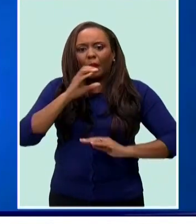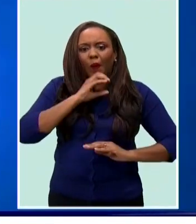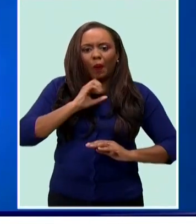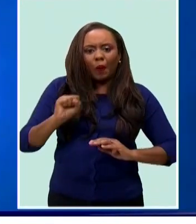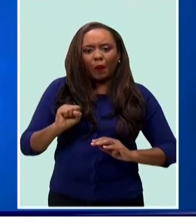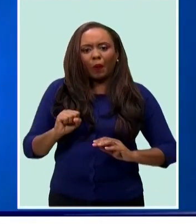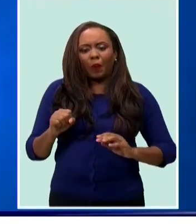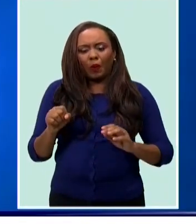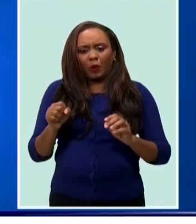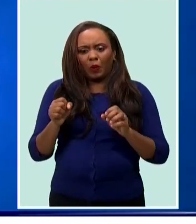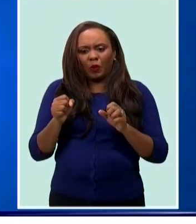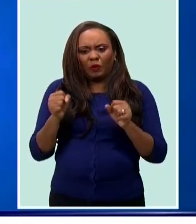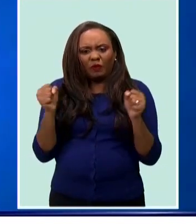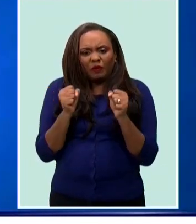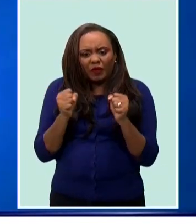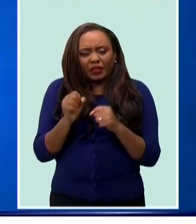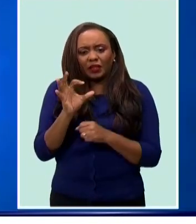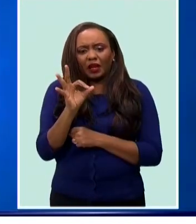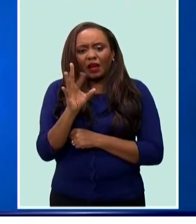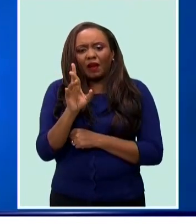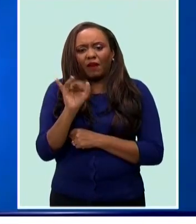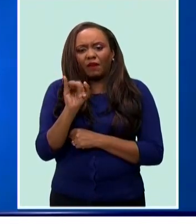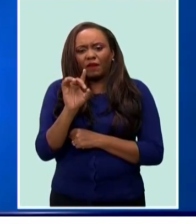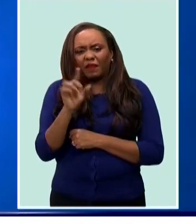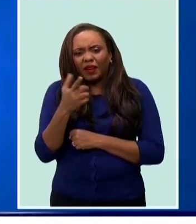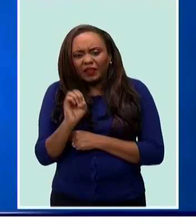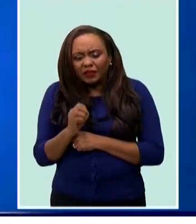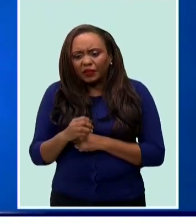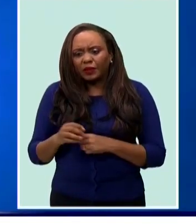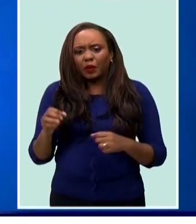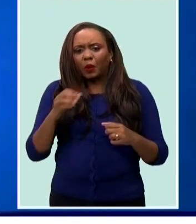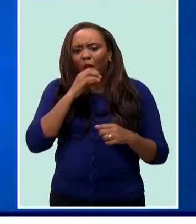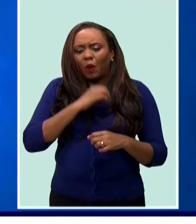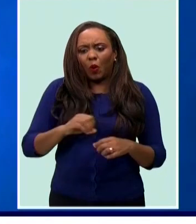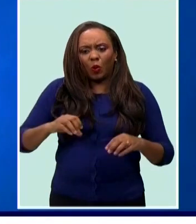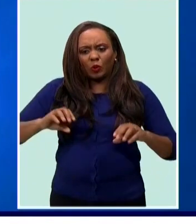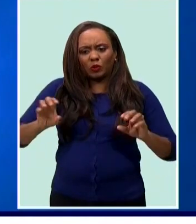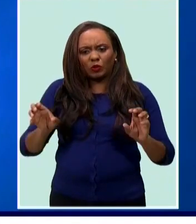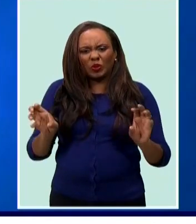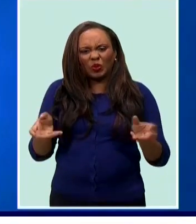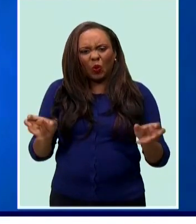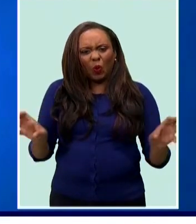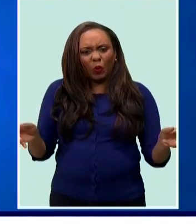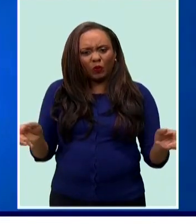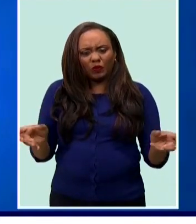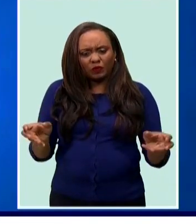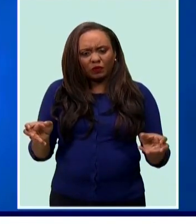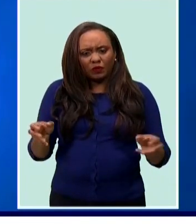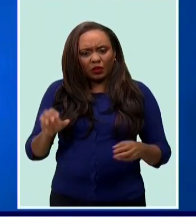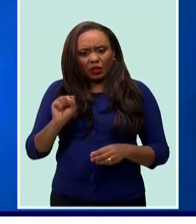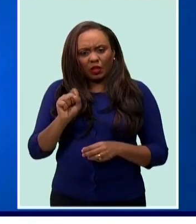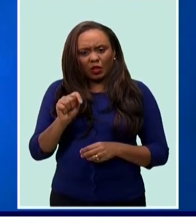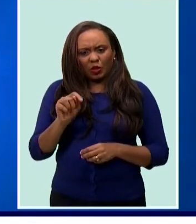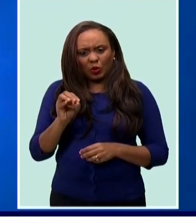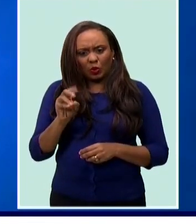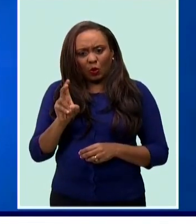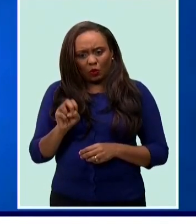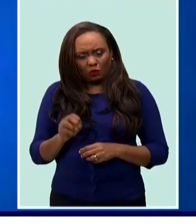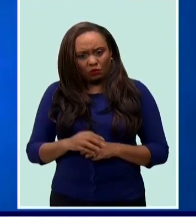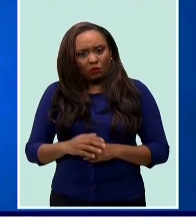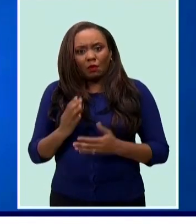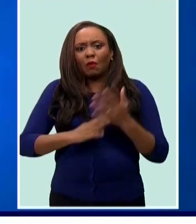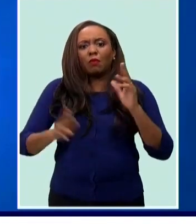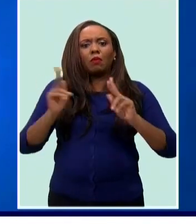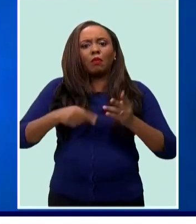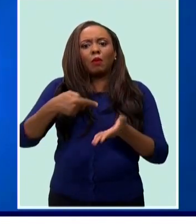find lumber, you can find old stoves, and because people are paying the vagrants and the paros money